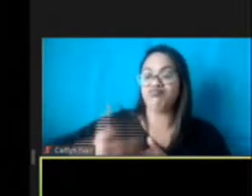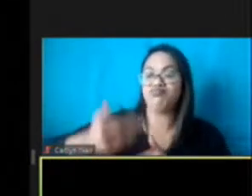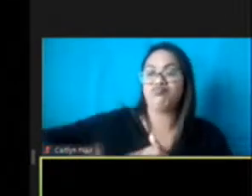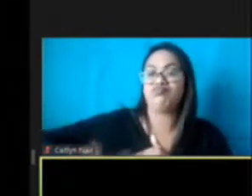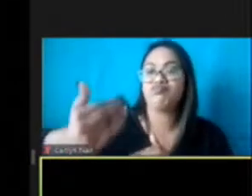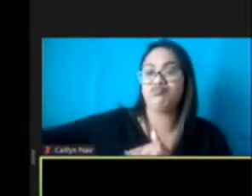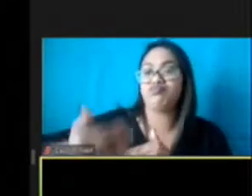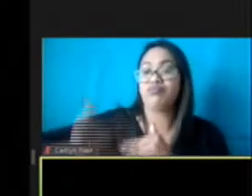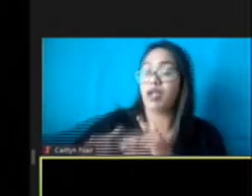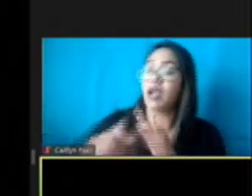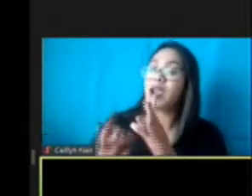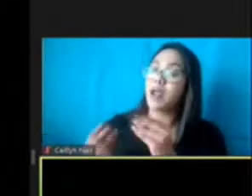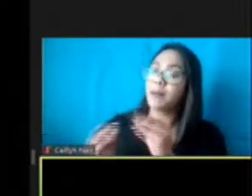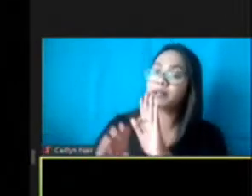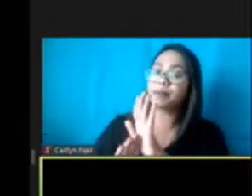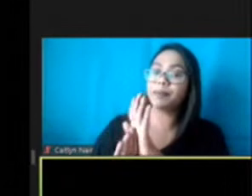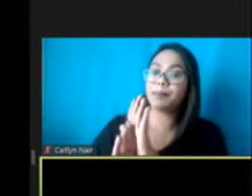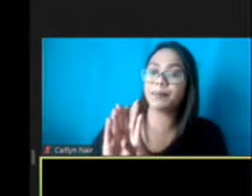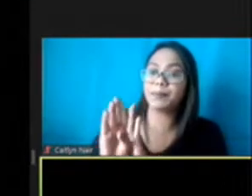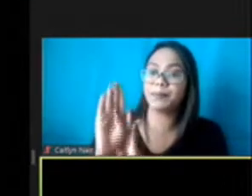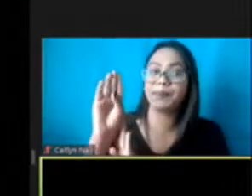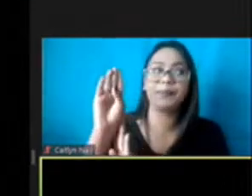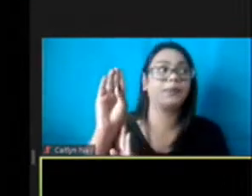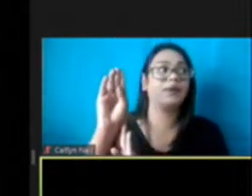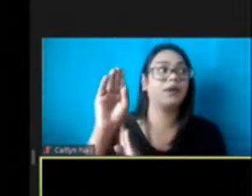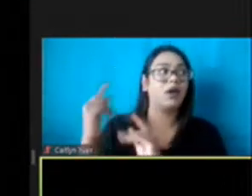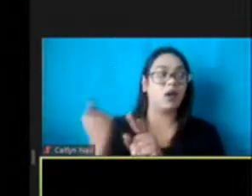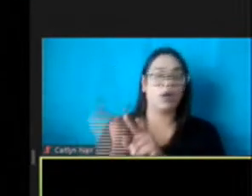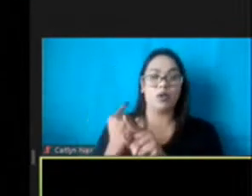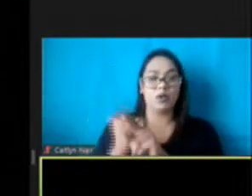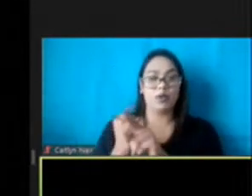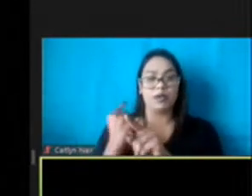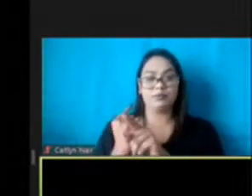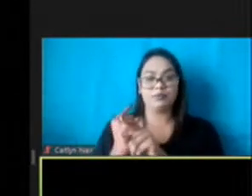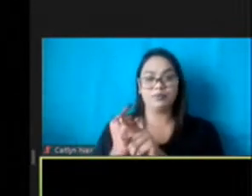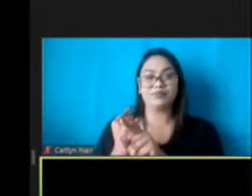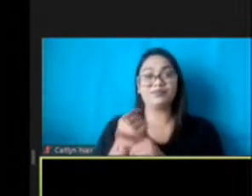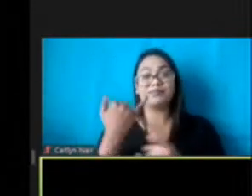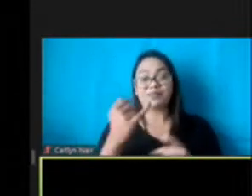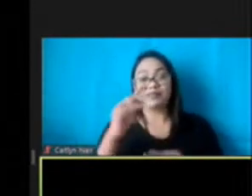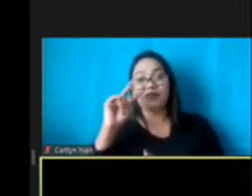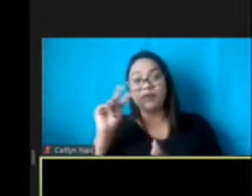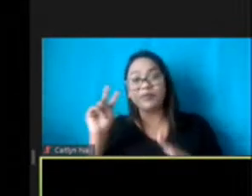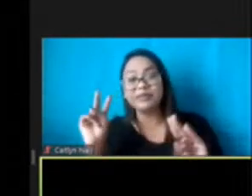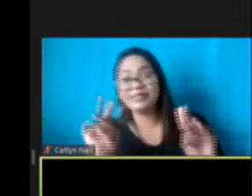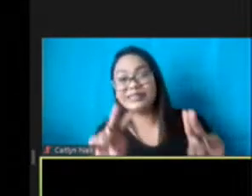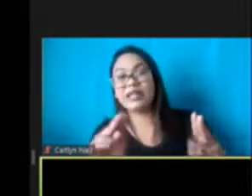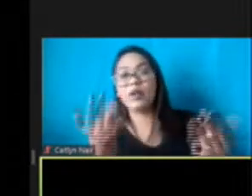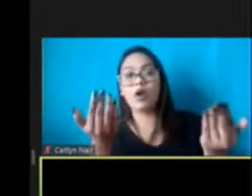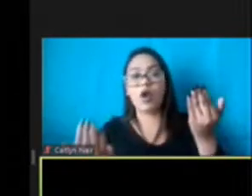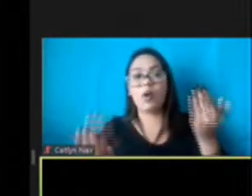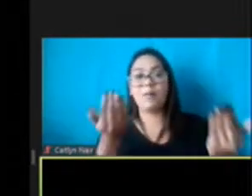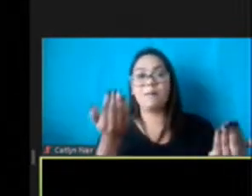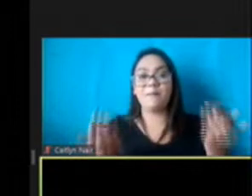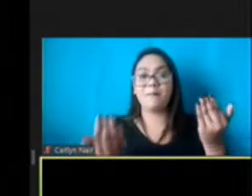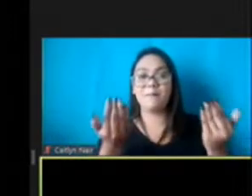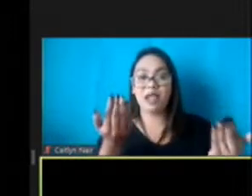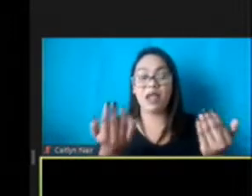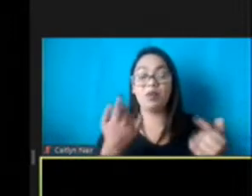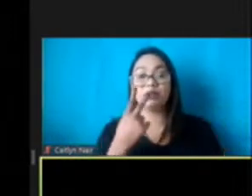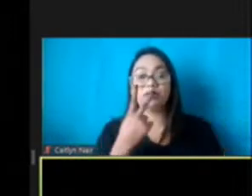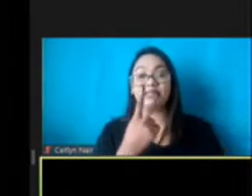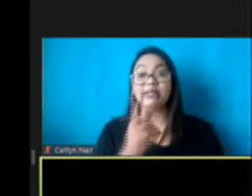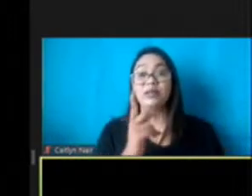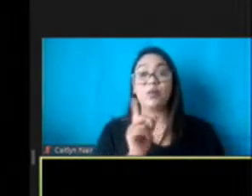recording, which is a worrying factor. But if we would then look at the comparison again, we've seen an increase between